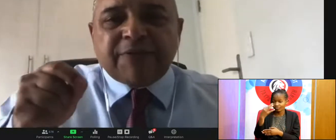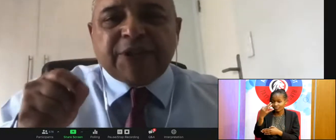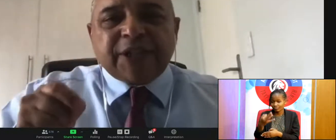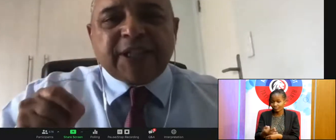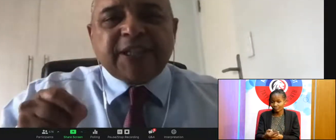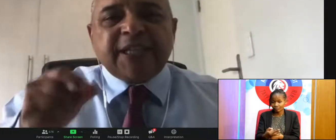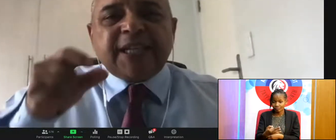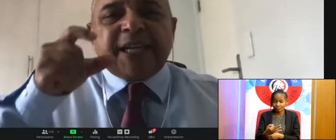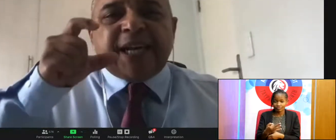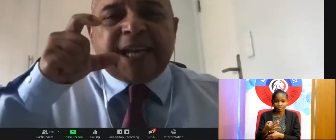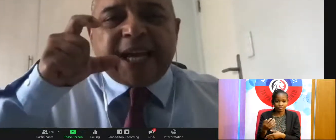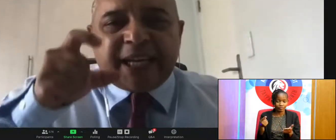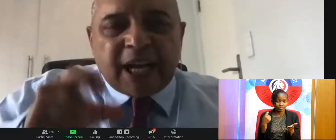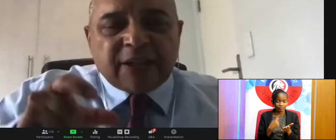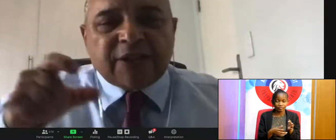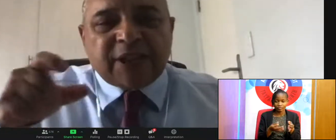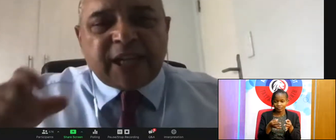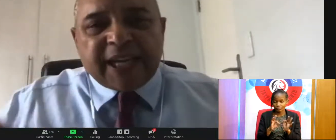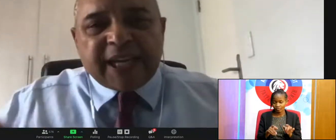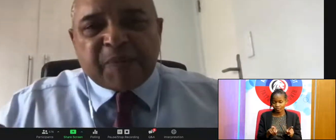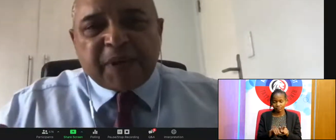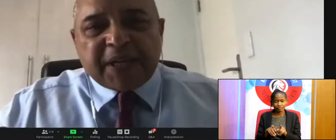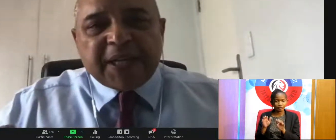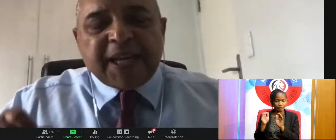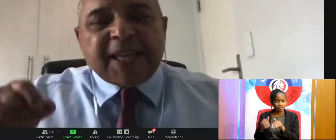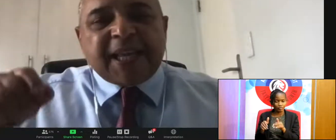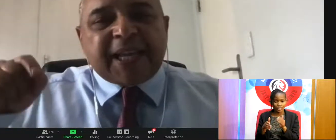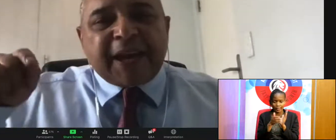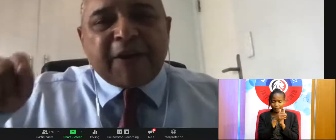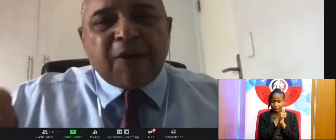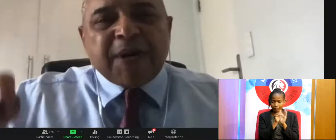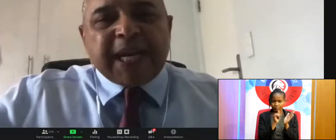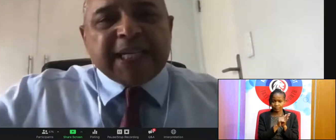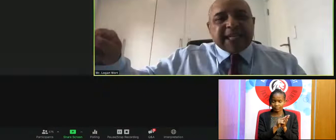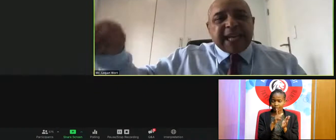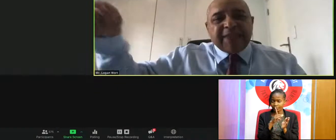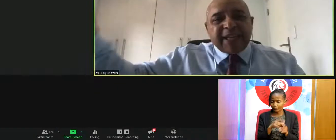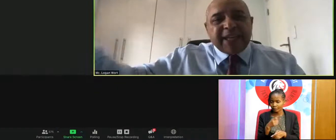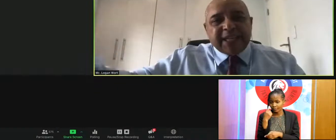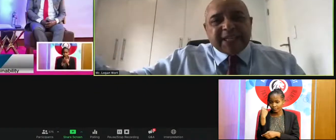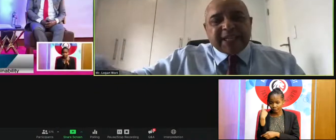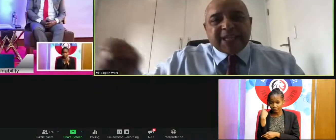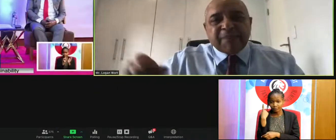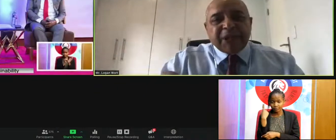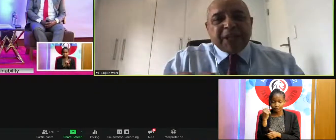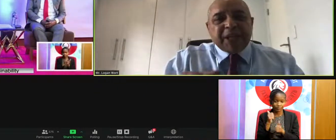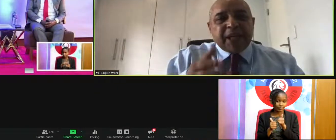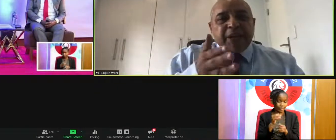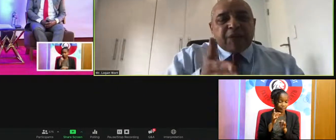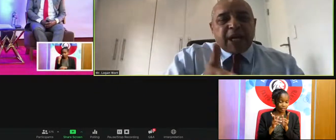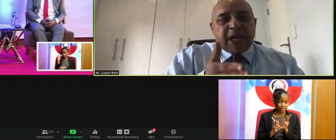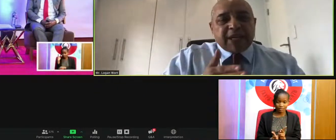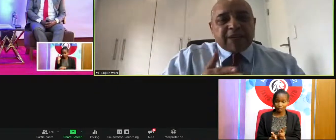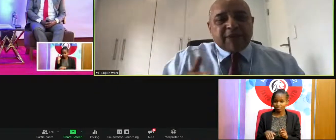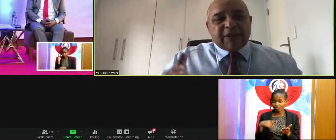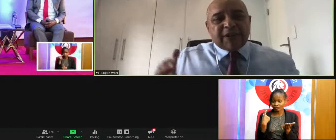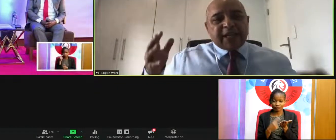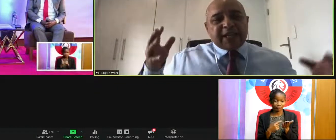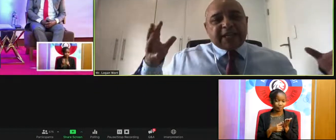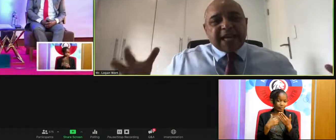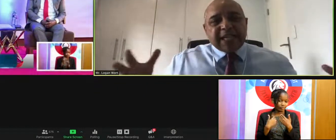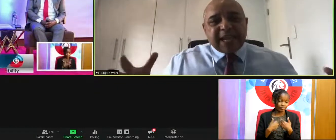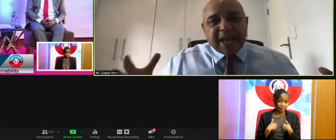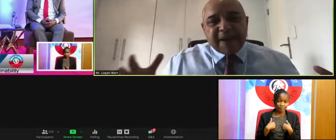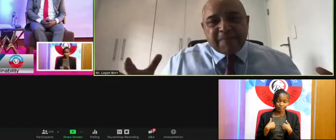tax official an agricultural expert that can go and understand the industry? Uganda has got